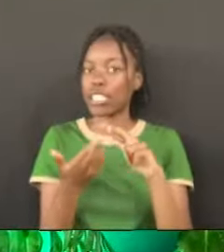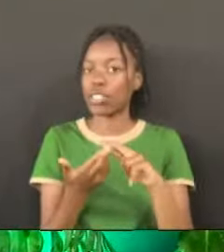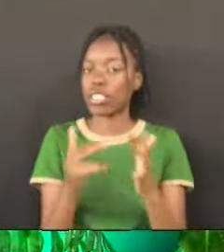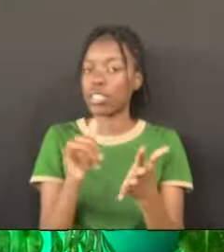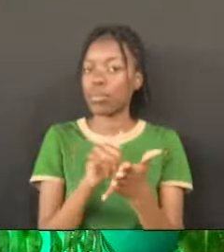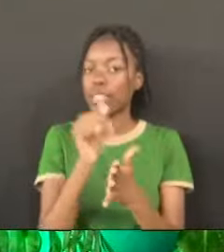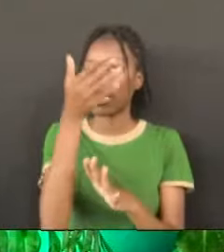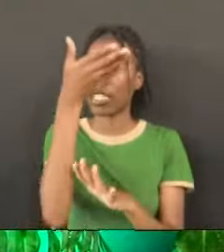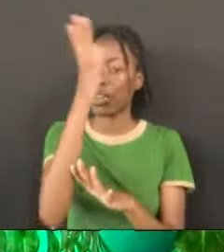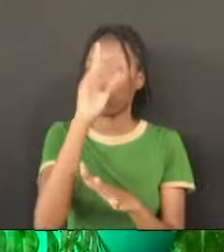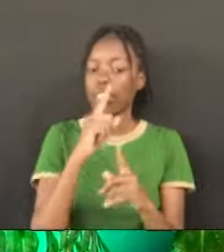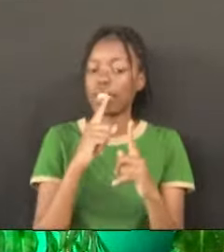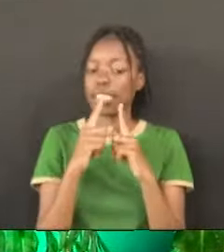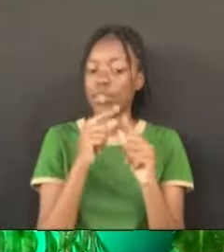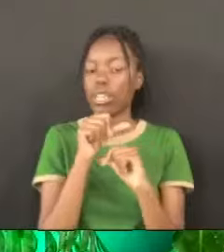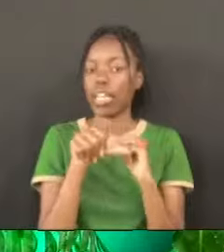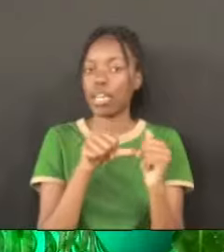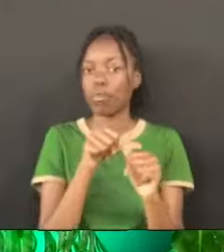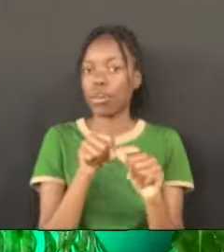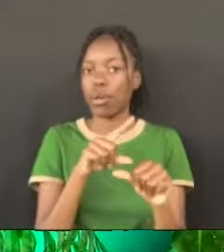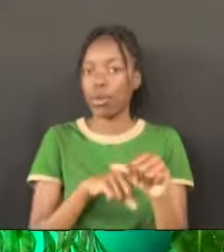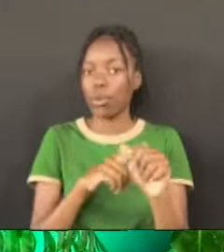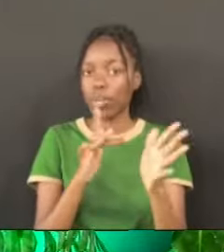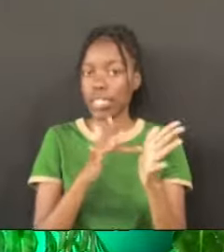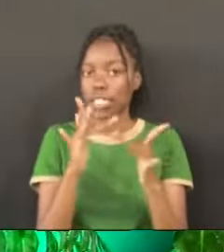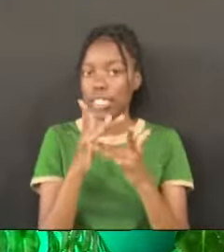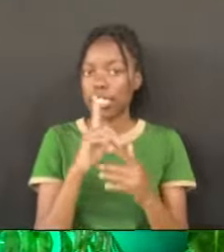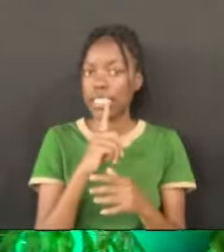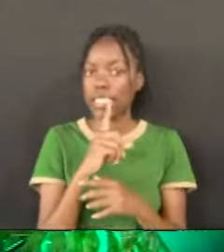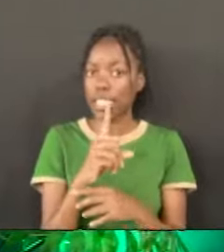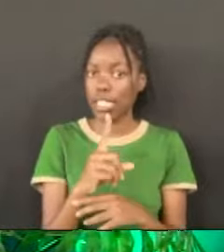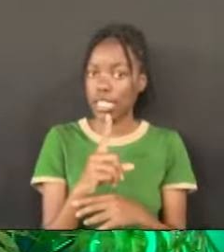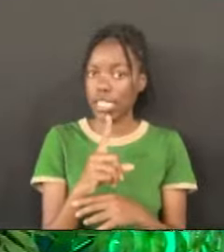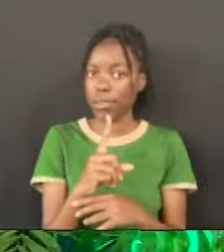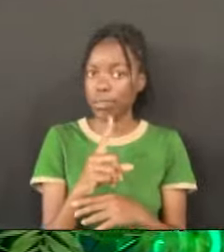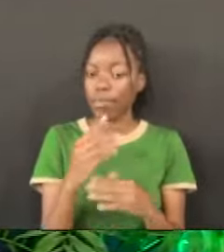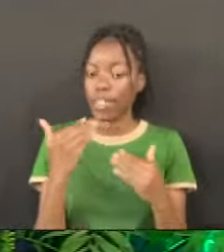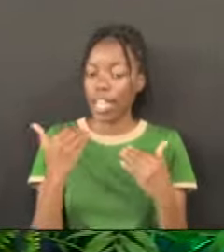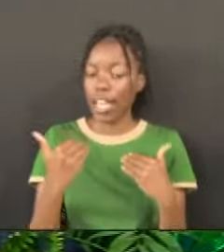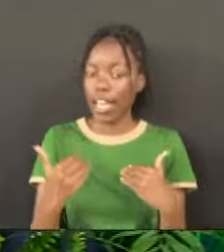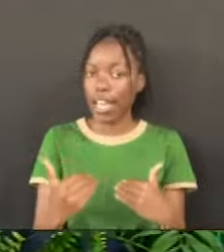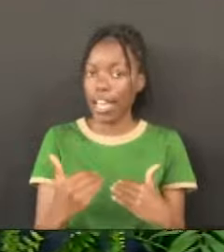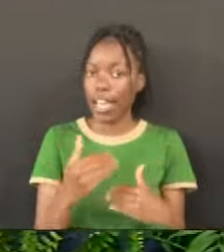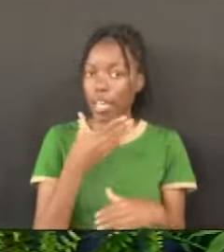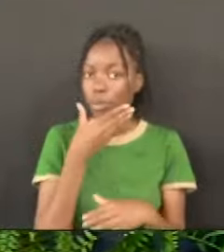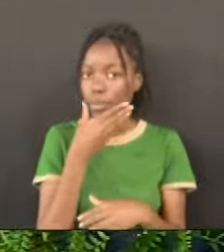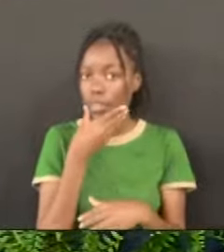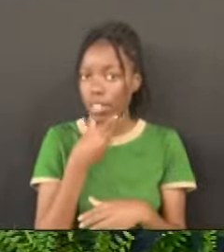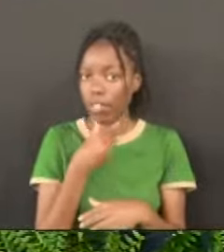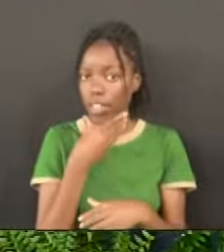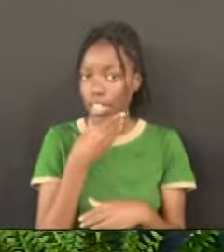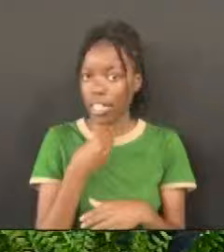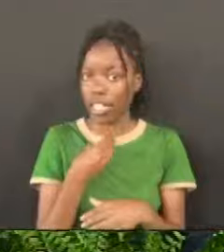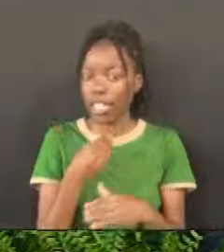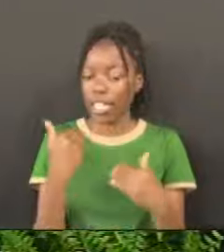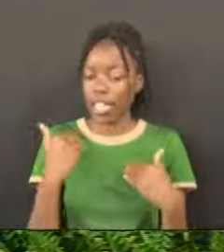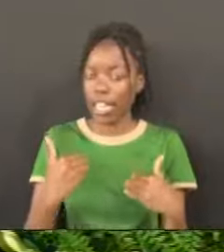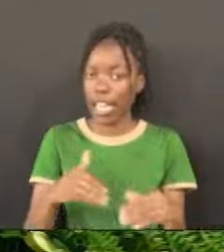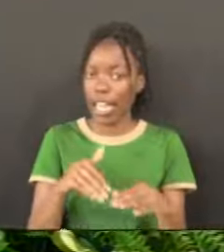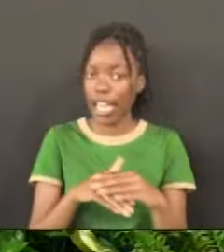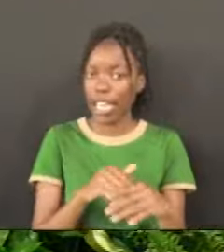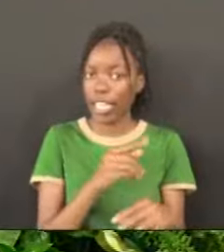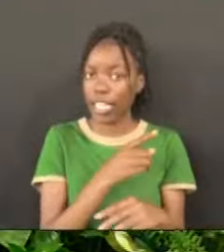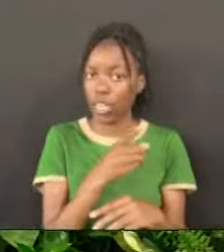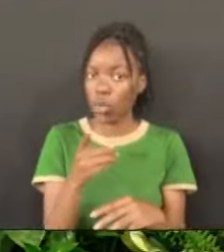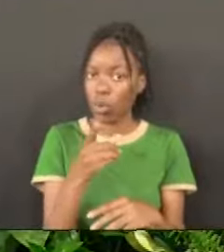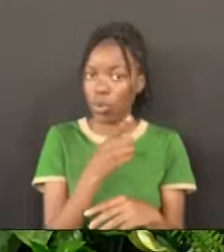God is talking about when Jesus says, I in the Father and I in you and you in